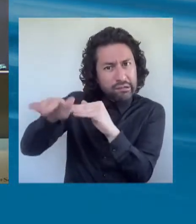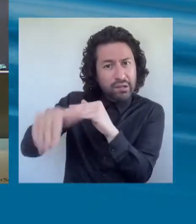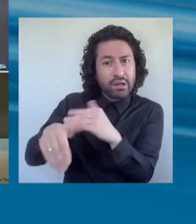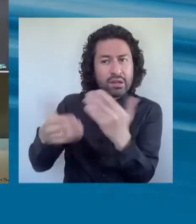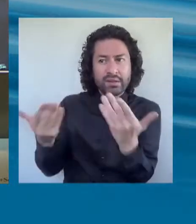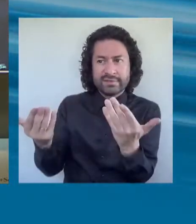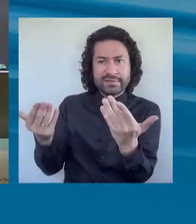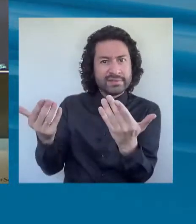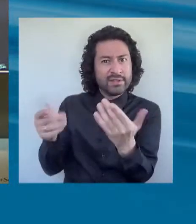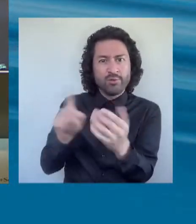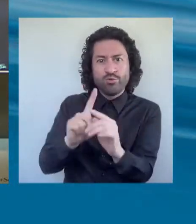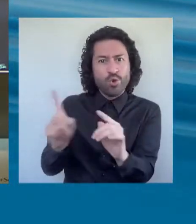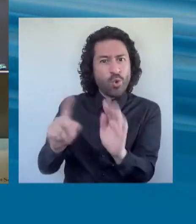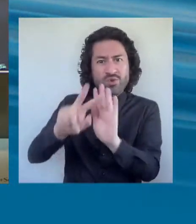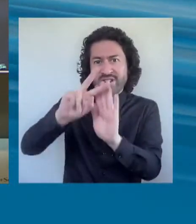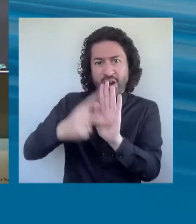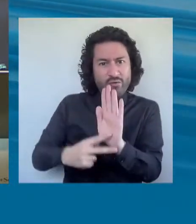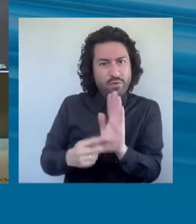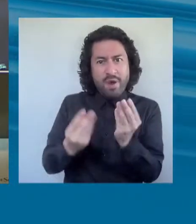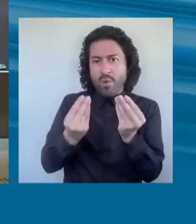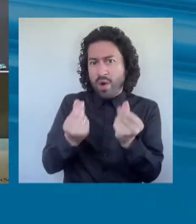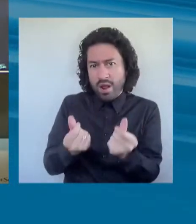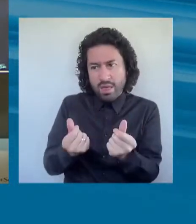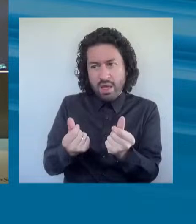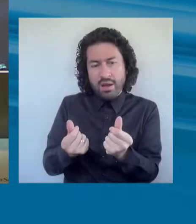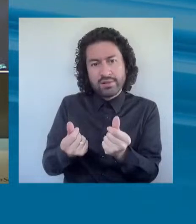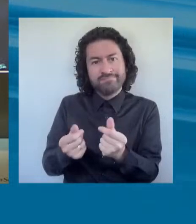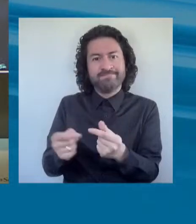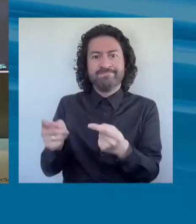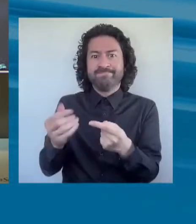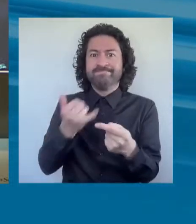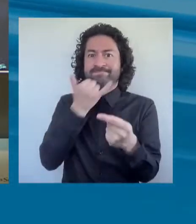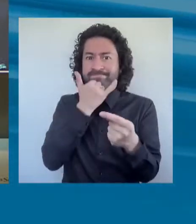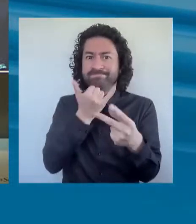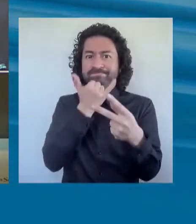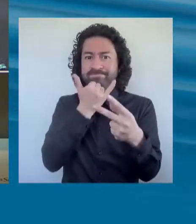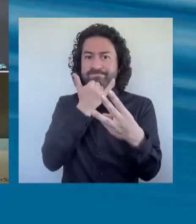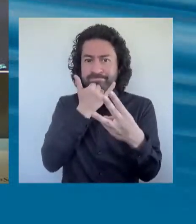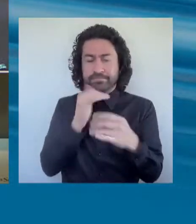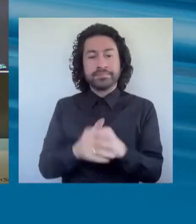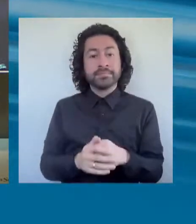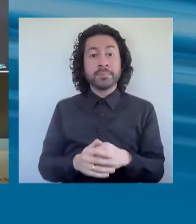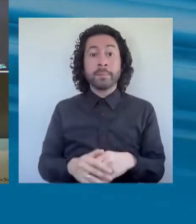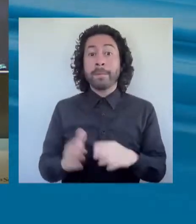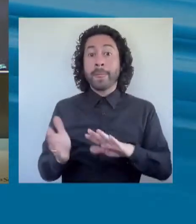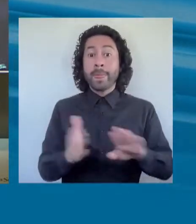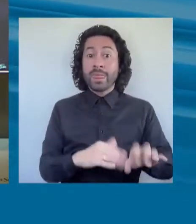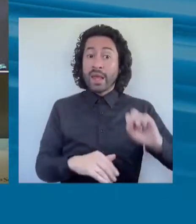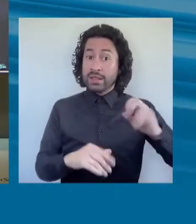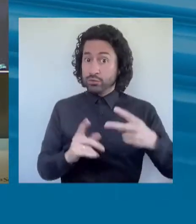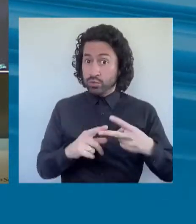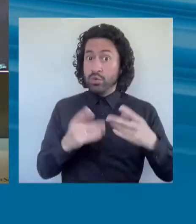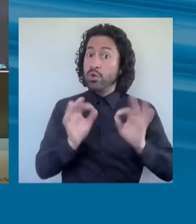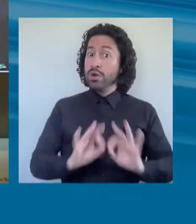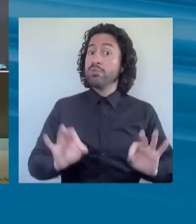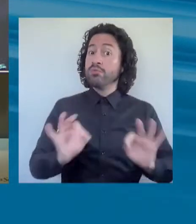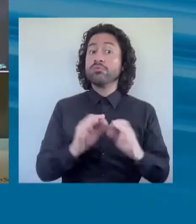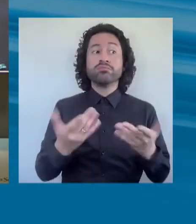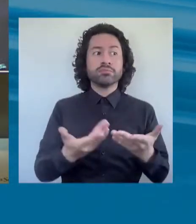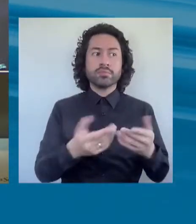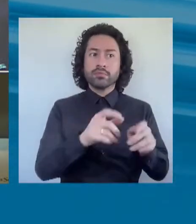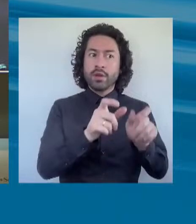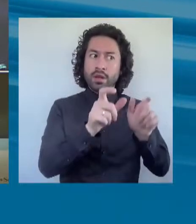and not generate the reform so that it is a quality education as is required. The second aspect is that we need to improve